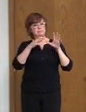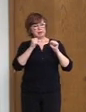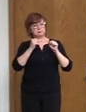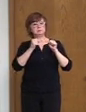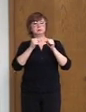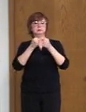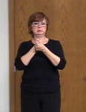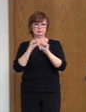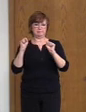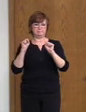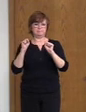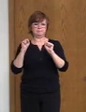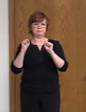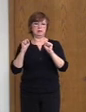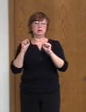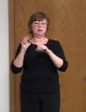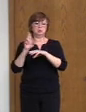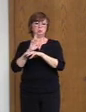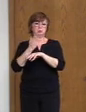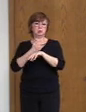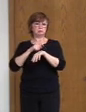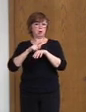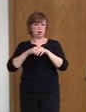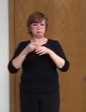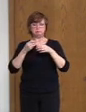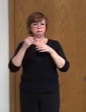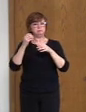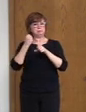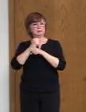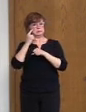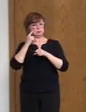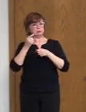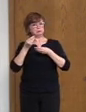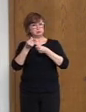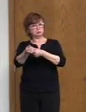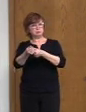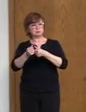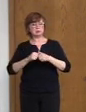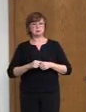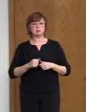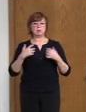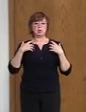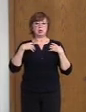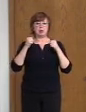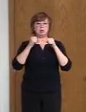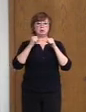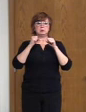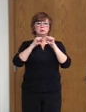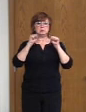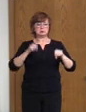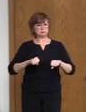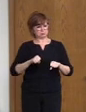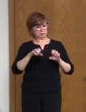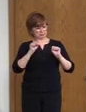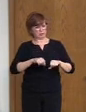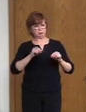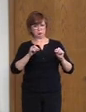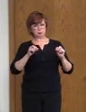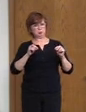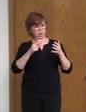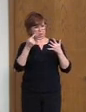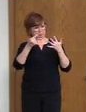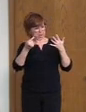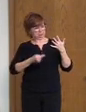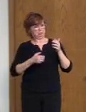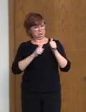I am confident that our healthcare system has a strong plan in place to do just exactly that. When the vaccine will